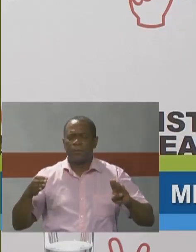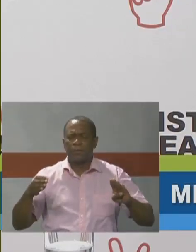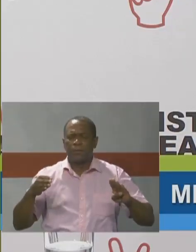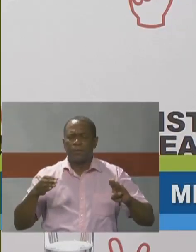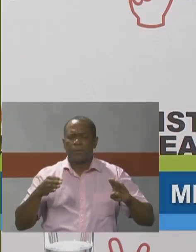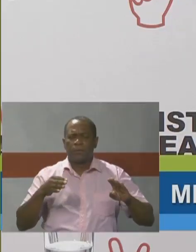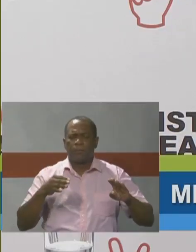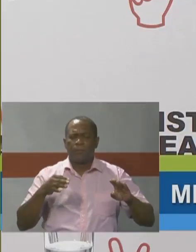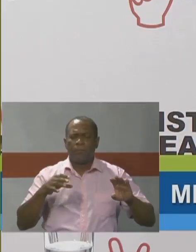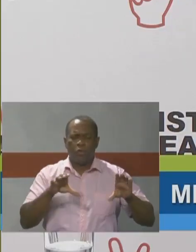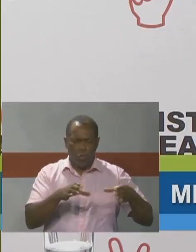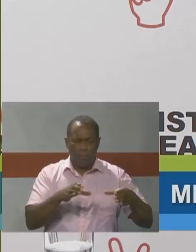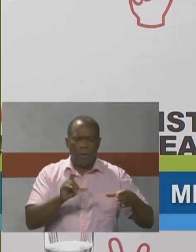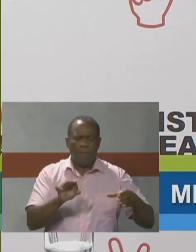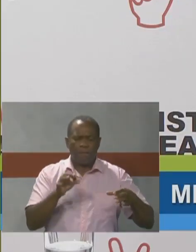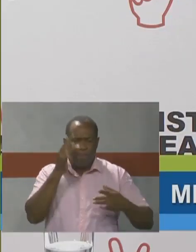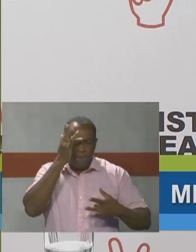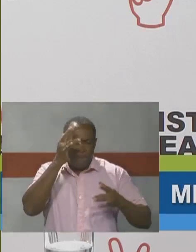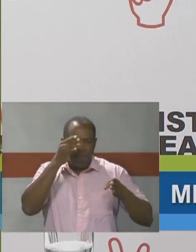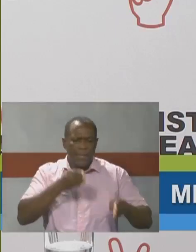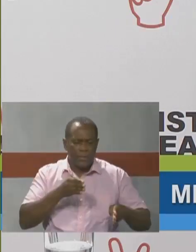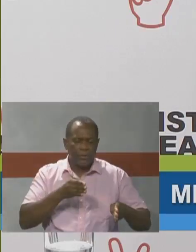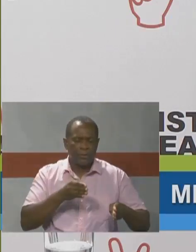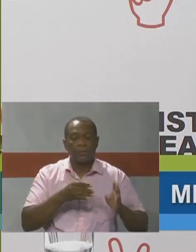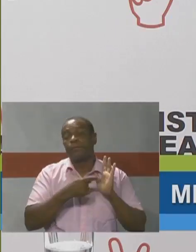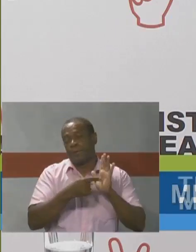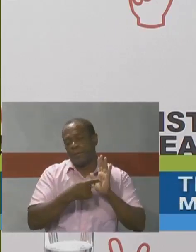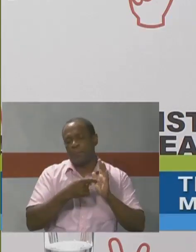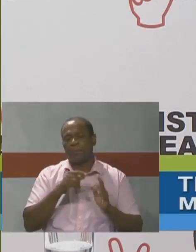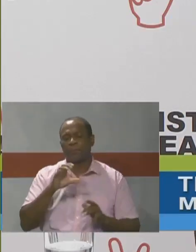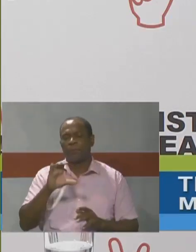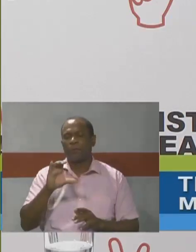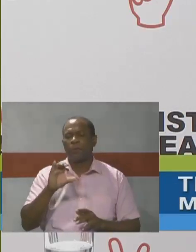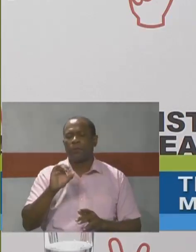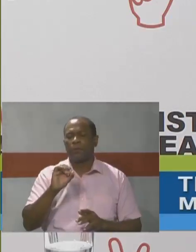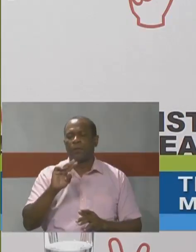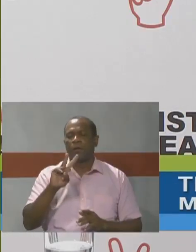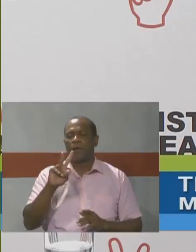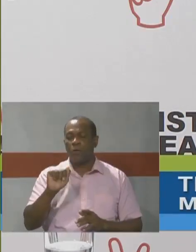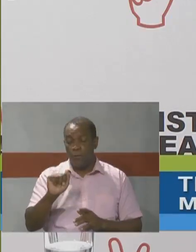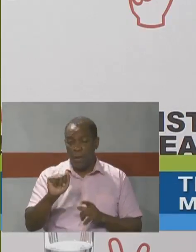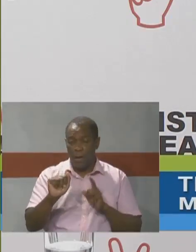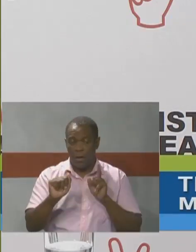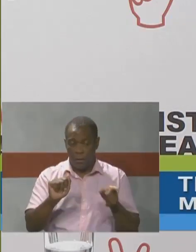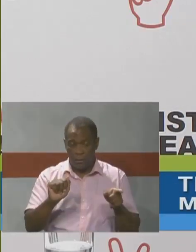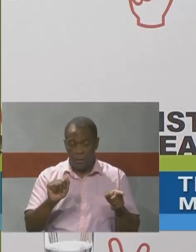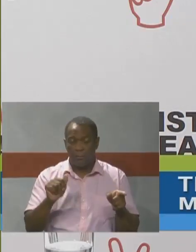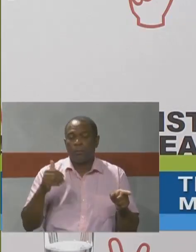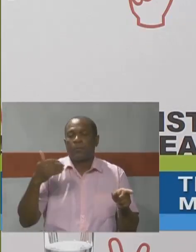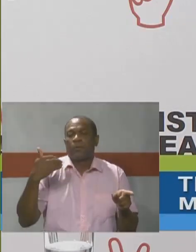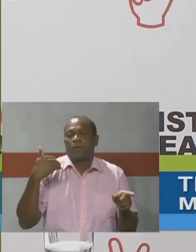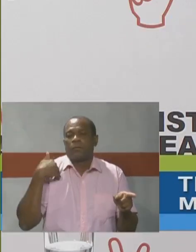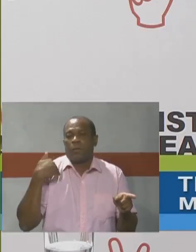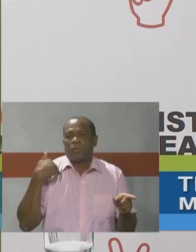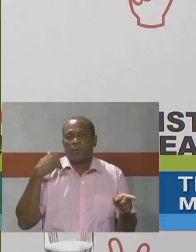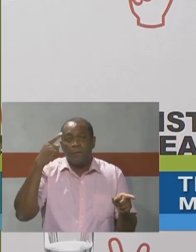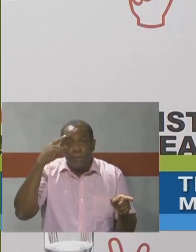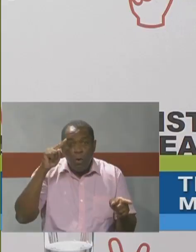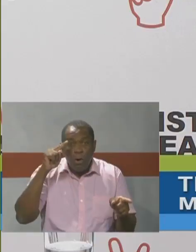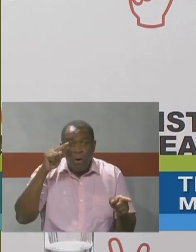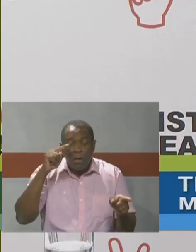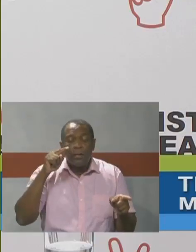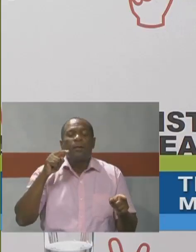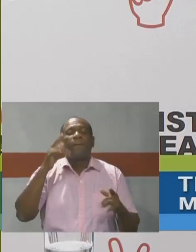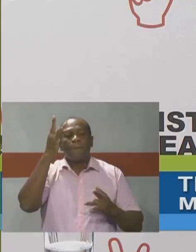instance, the Couva facility, which the report speaks about, was that facility dedicated to the most severely